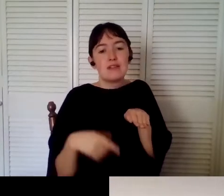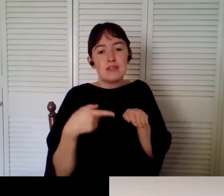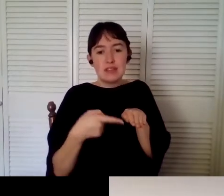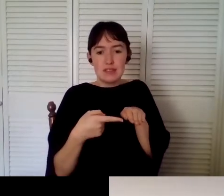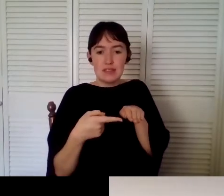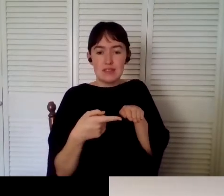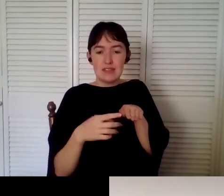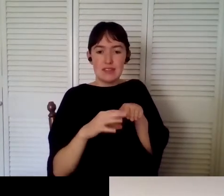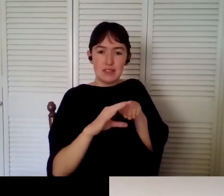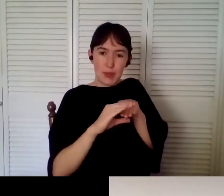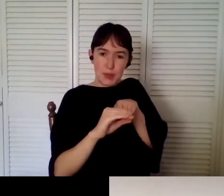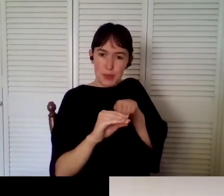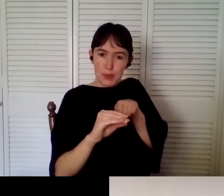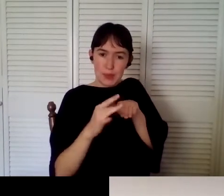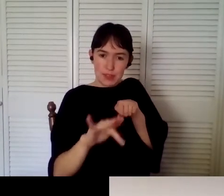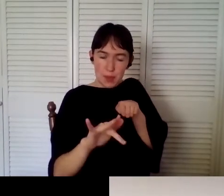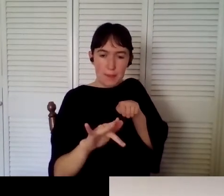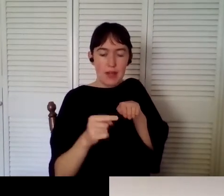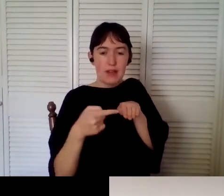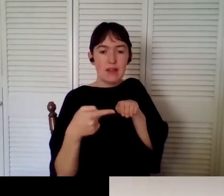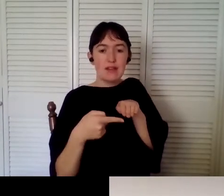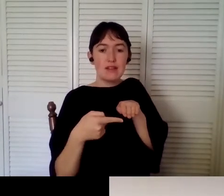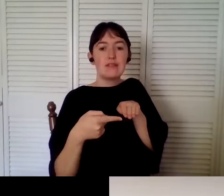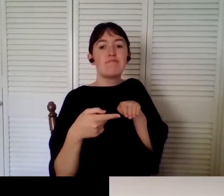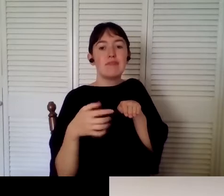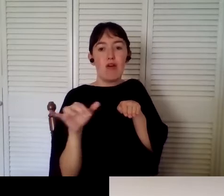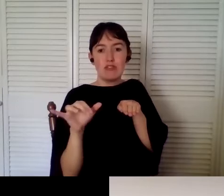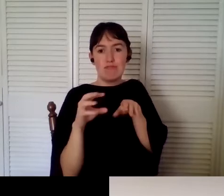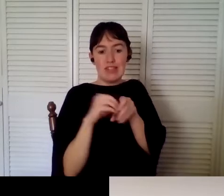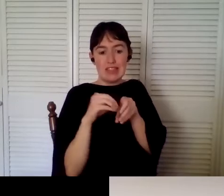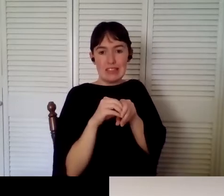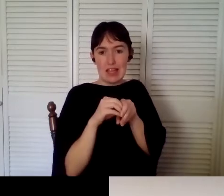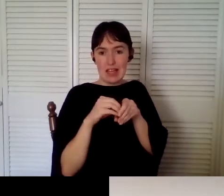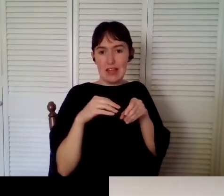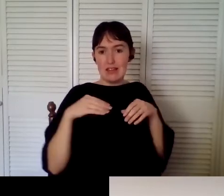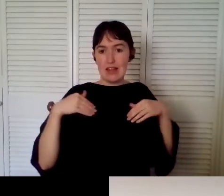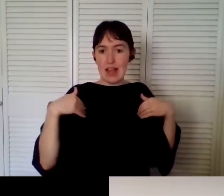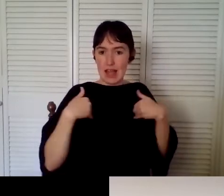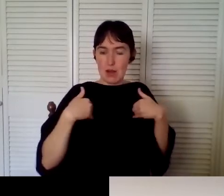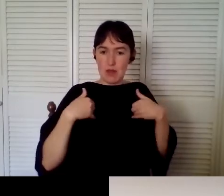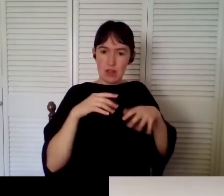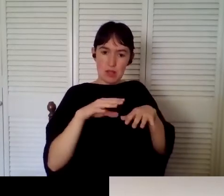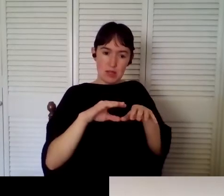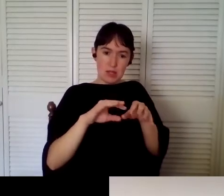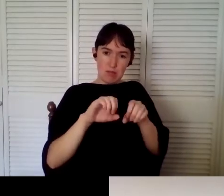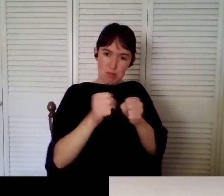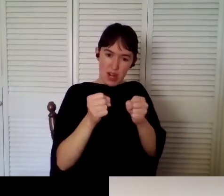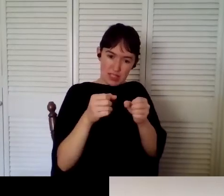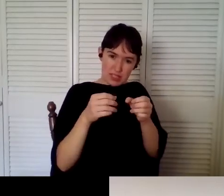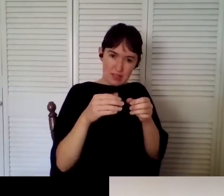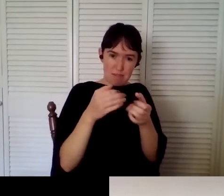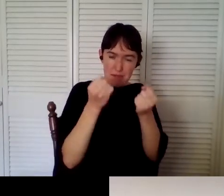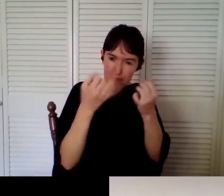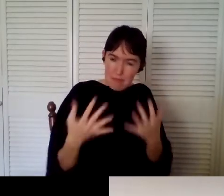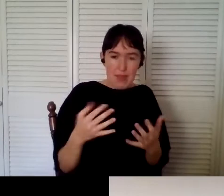sharp razor point, but then it shatters within the animal and into these twisting razor blade shrapnel pieces that cause